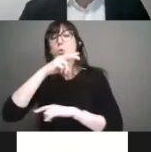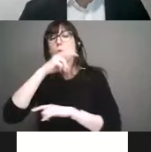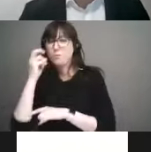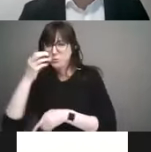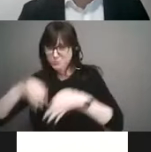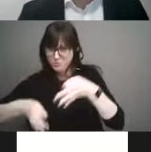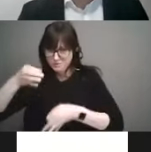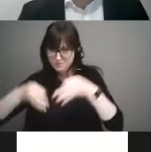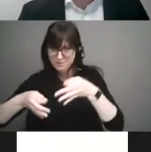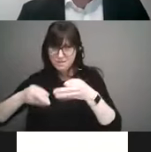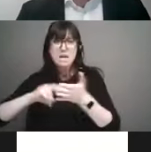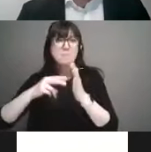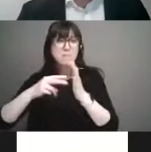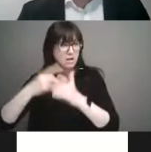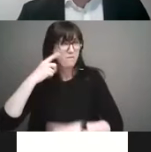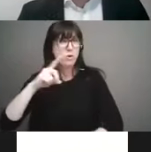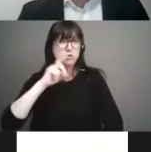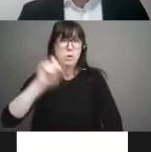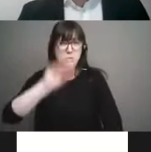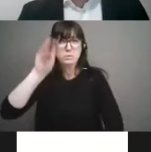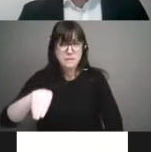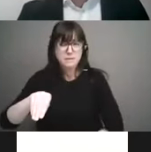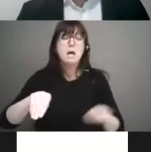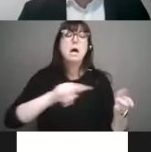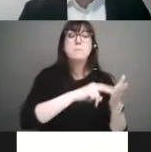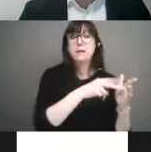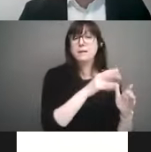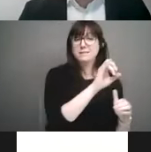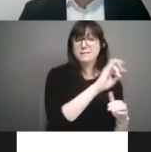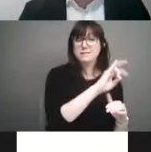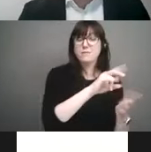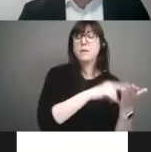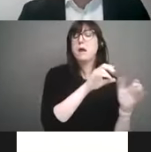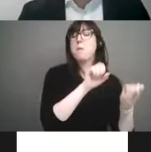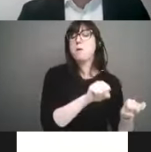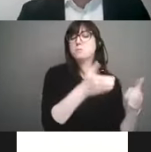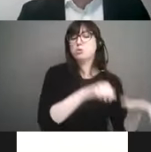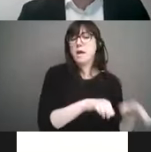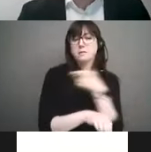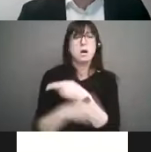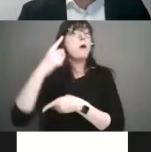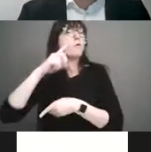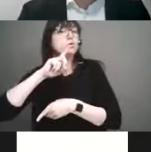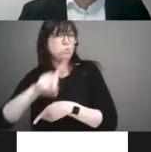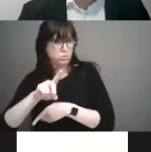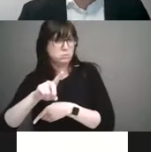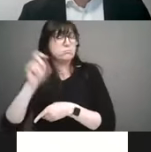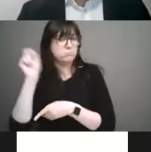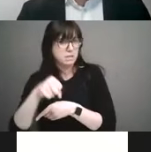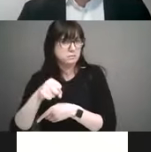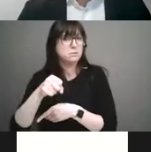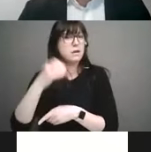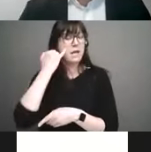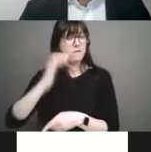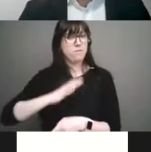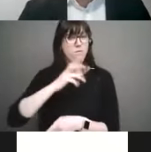is beyond a reasonable doubt. And that means that to succeed in charging someone with a criminal charge, you